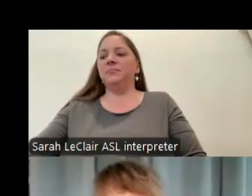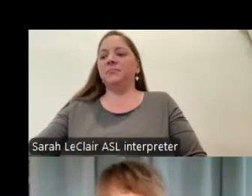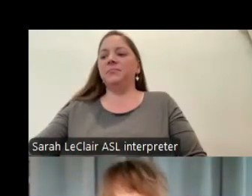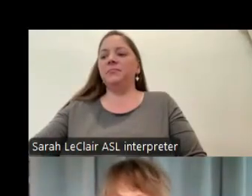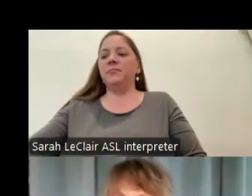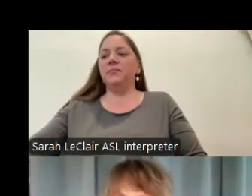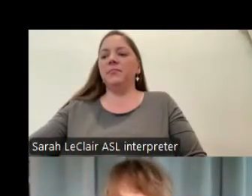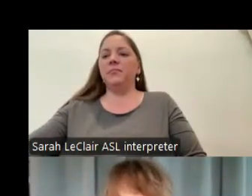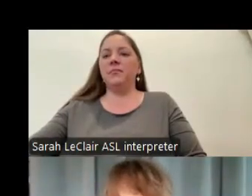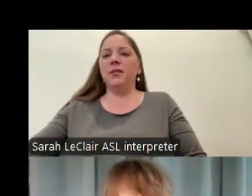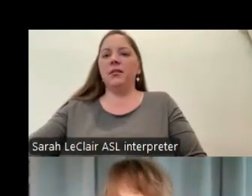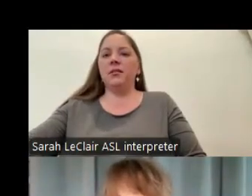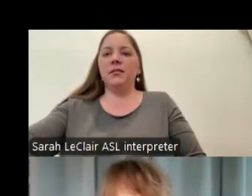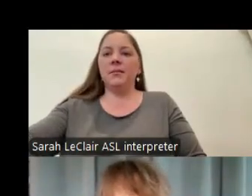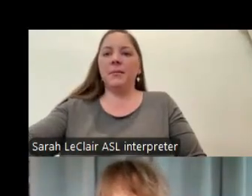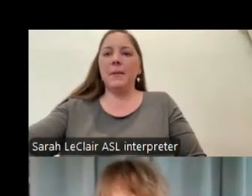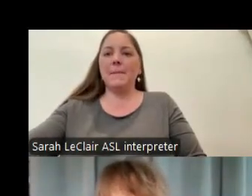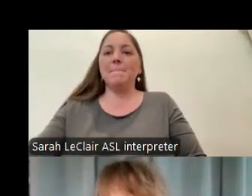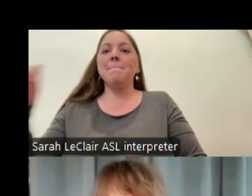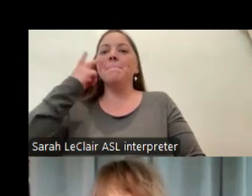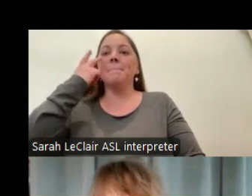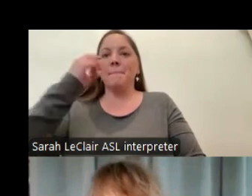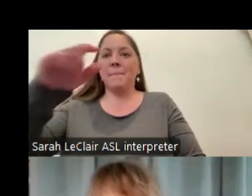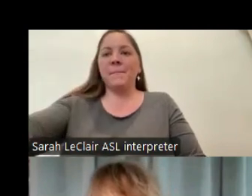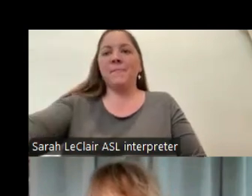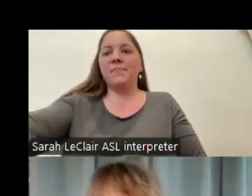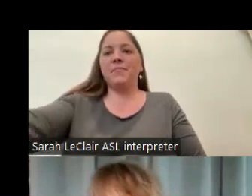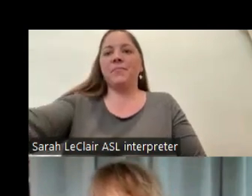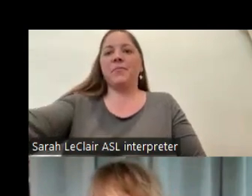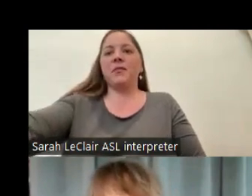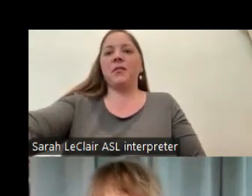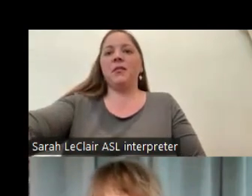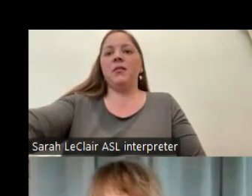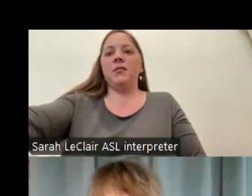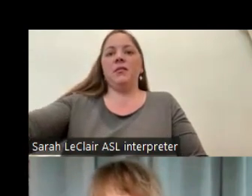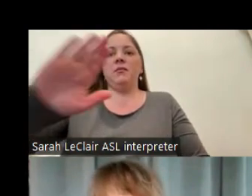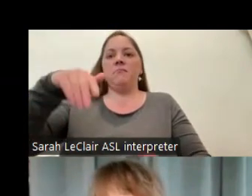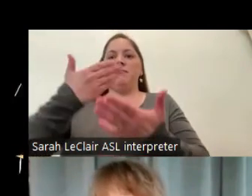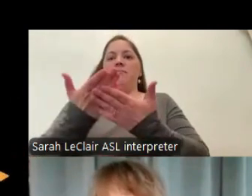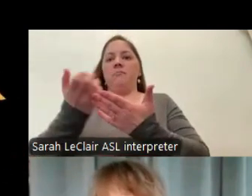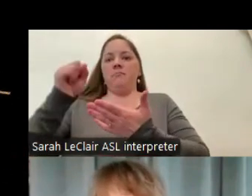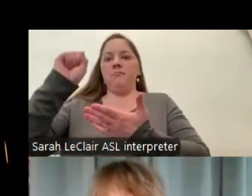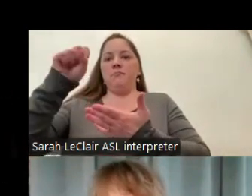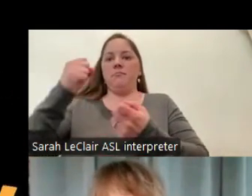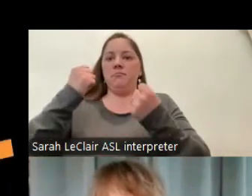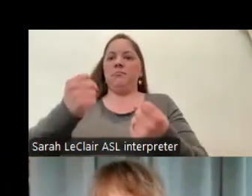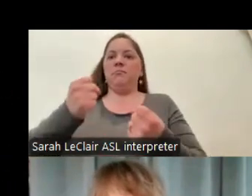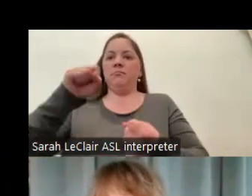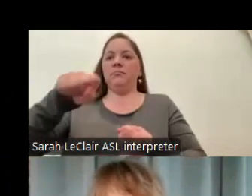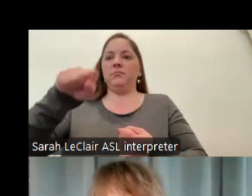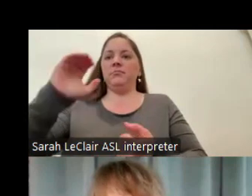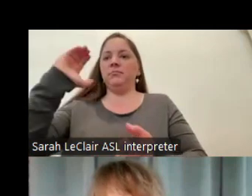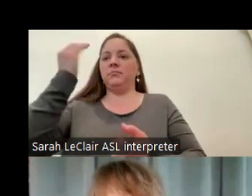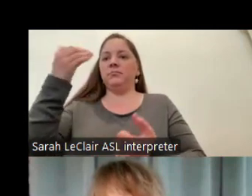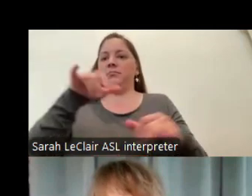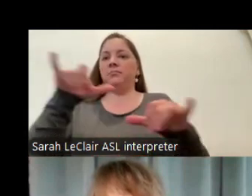And I'm going to share the results. Let's see what we got here. Yes, so it's a strong yes. And the amount that